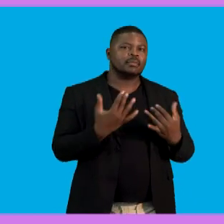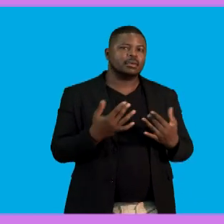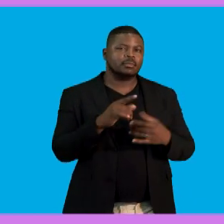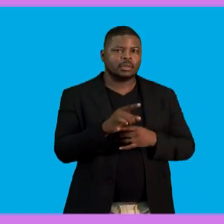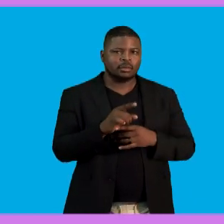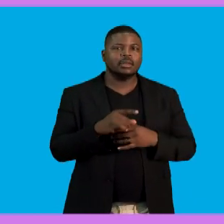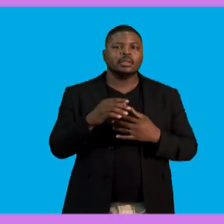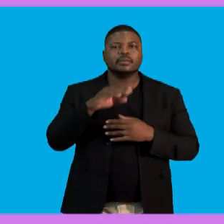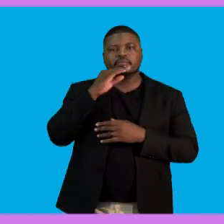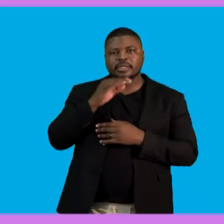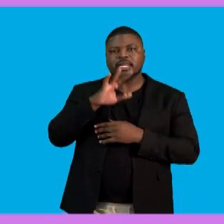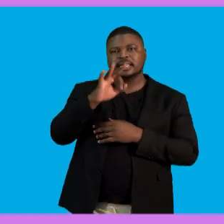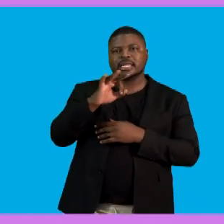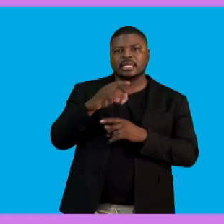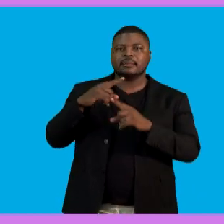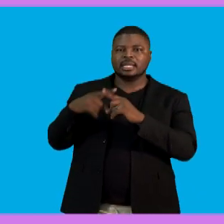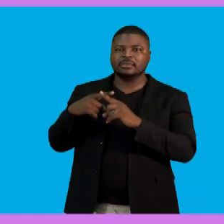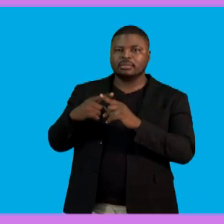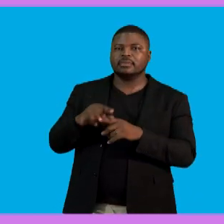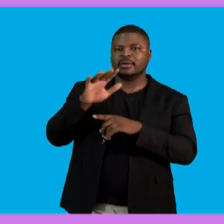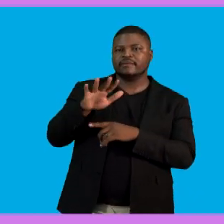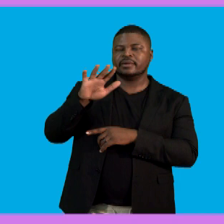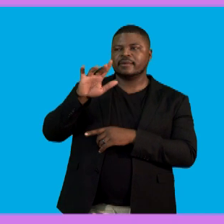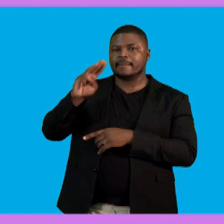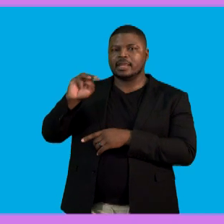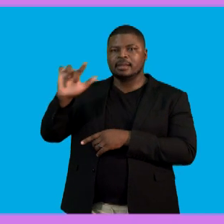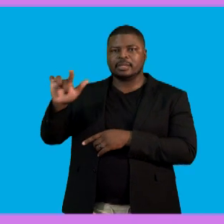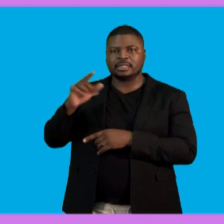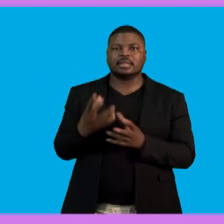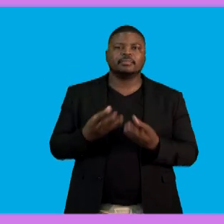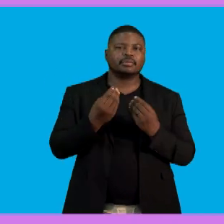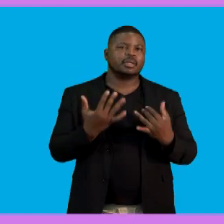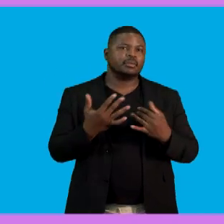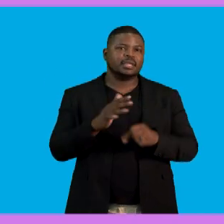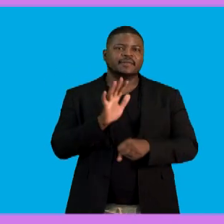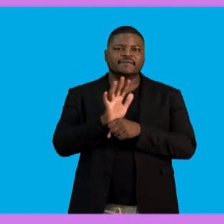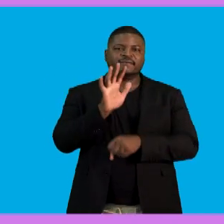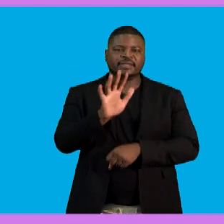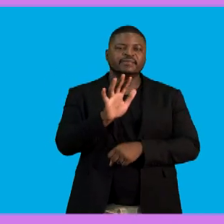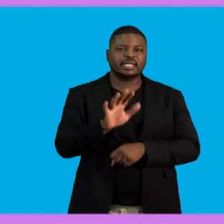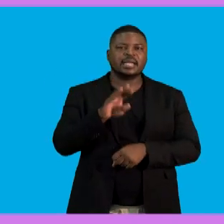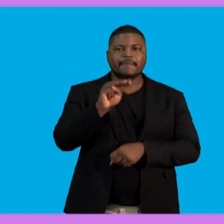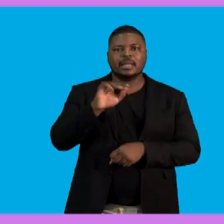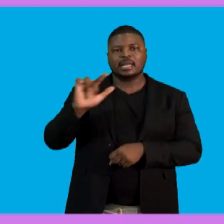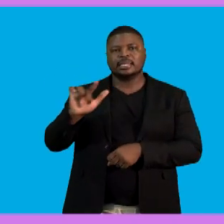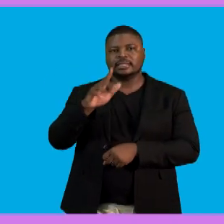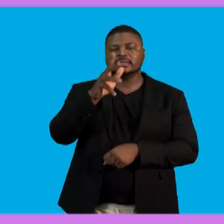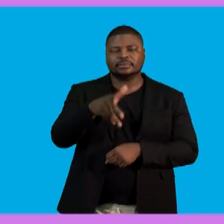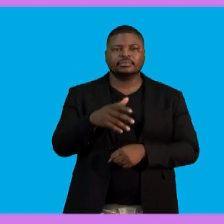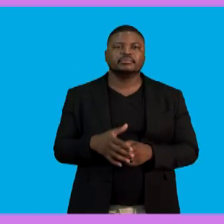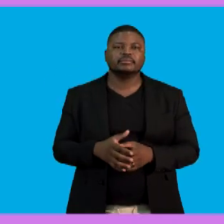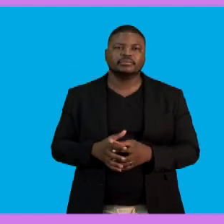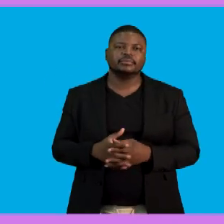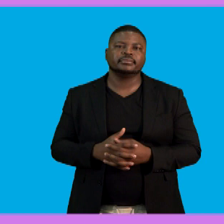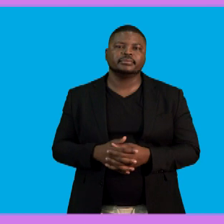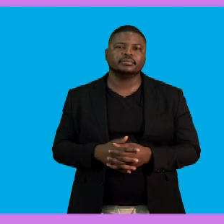Then that 3 will multiply the 5 milliliters. So what is 3 times 5? It gives us 15. It's got 5, 10, 15.